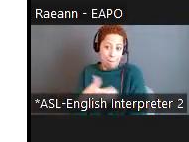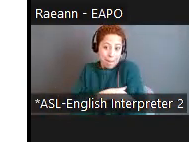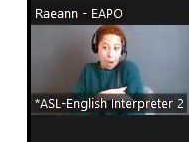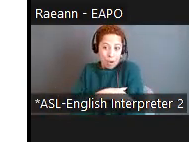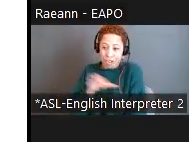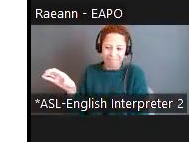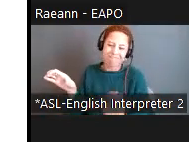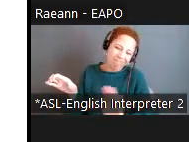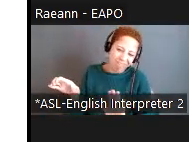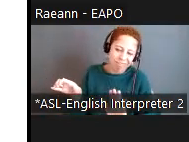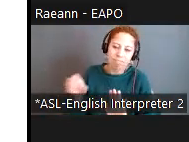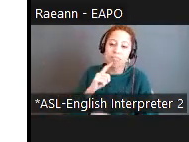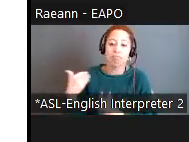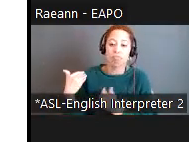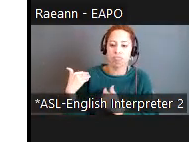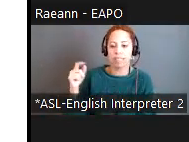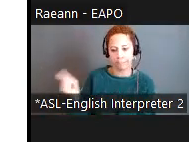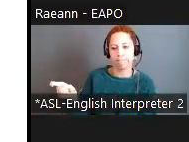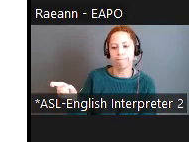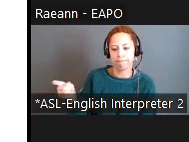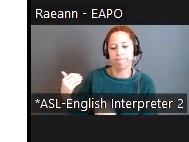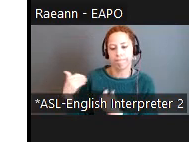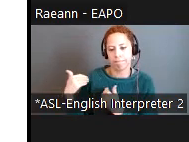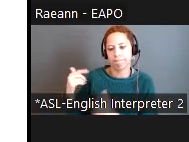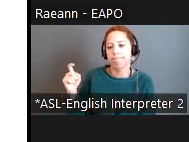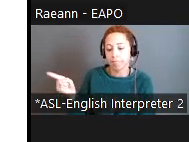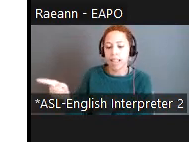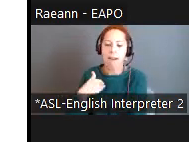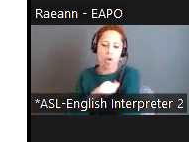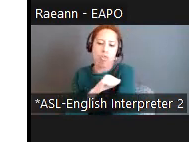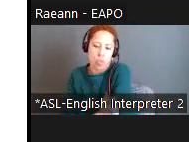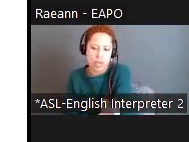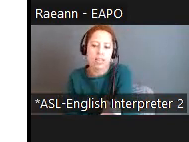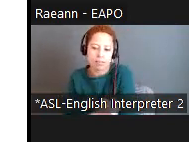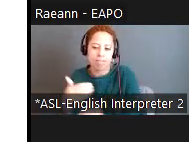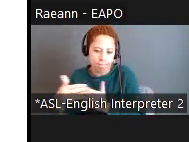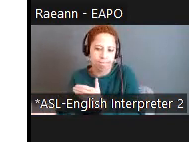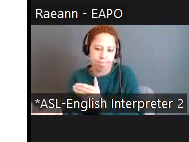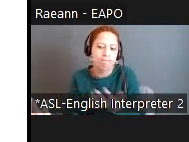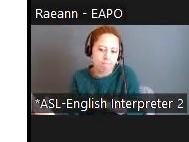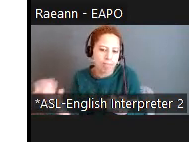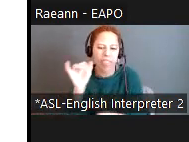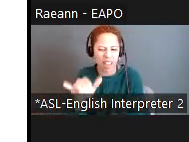to them, and then they have the authority to act on that. So very important to keep that in mind going forward.